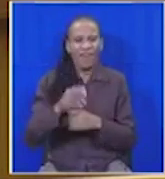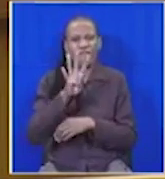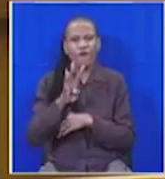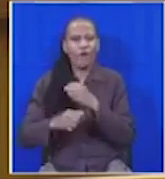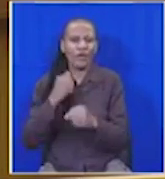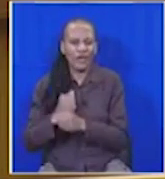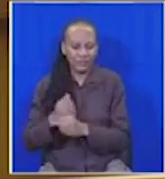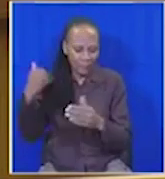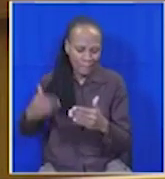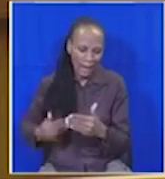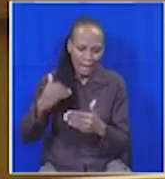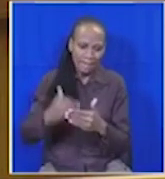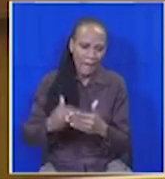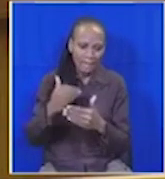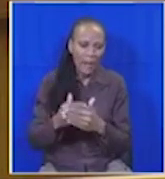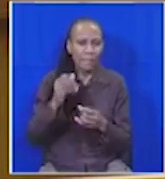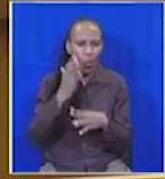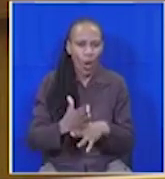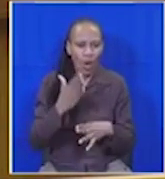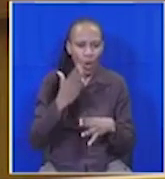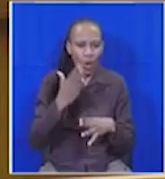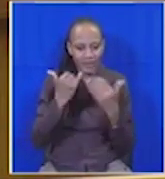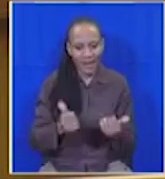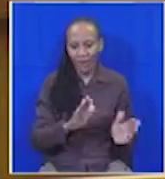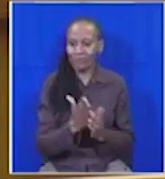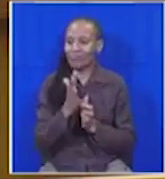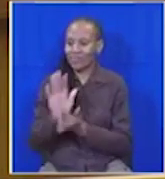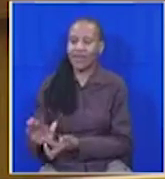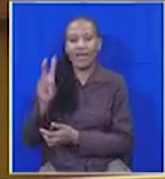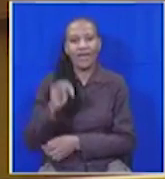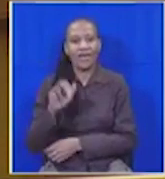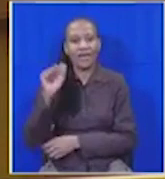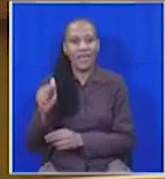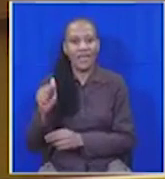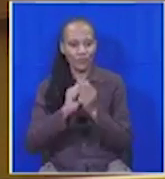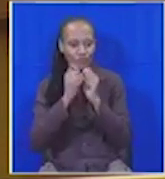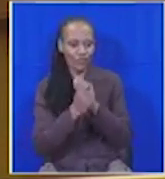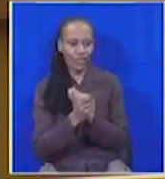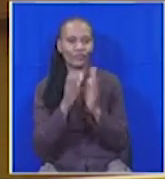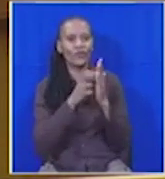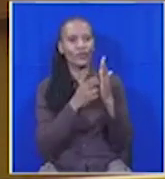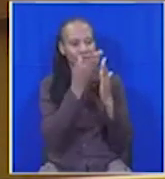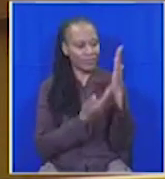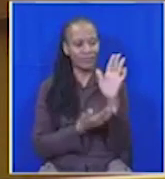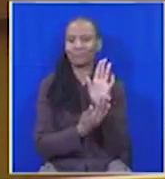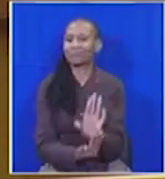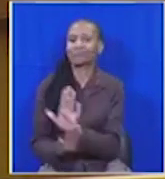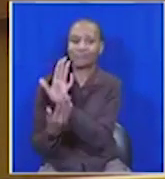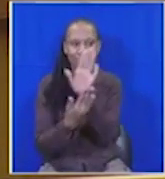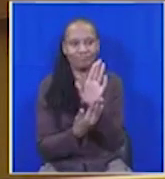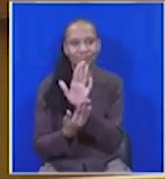toil to present to the National Assembly a set of revised rules.